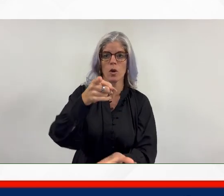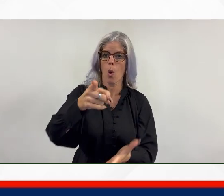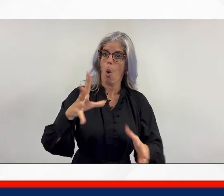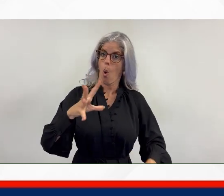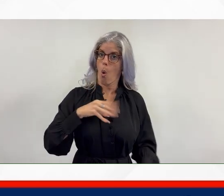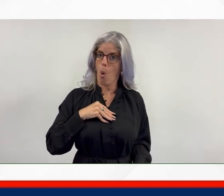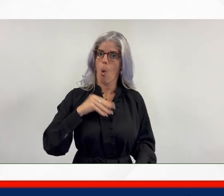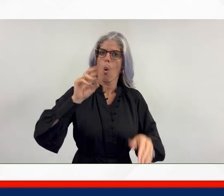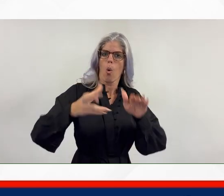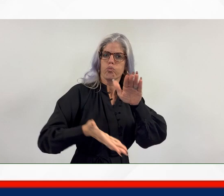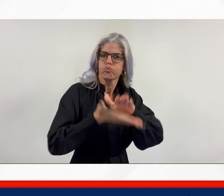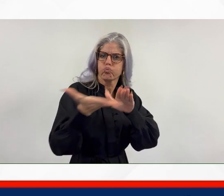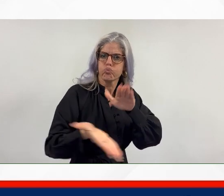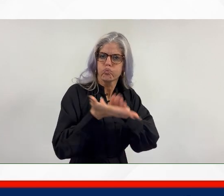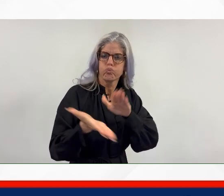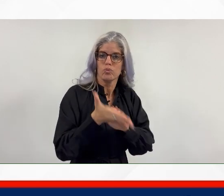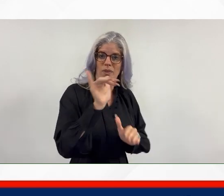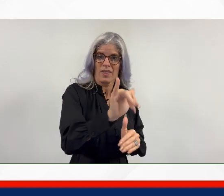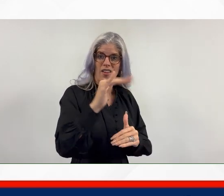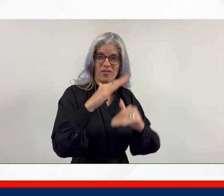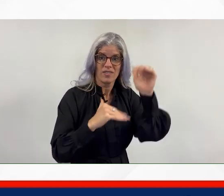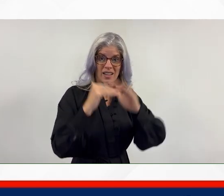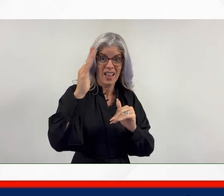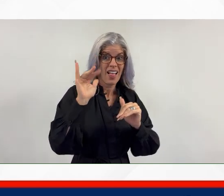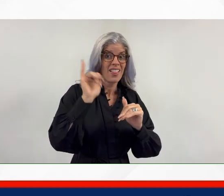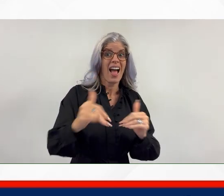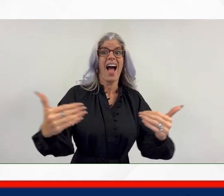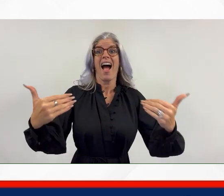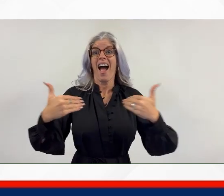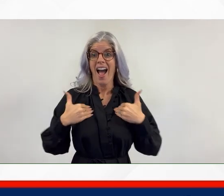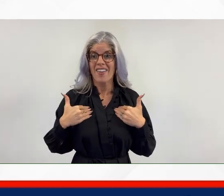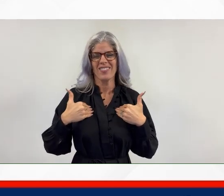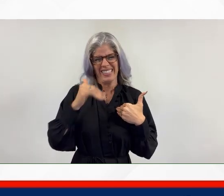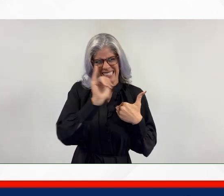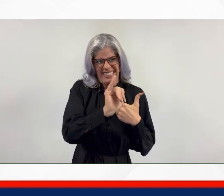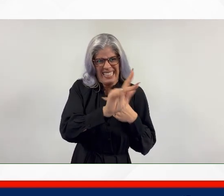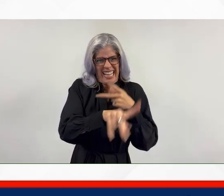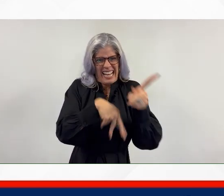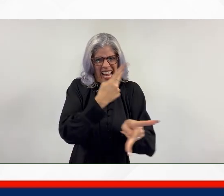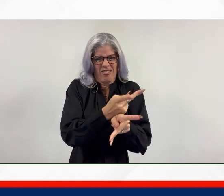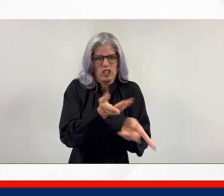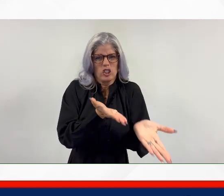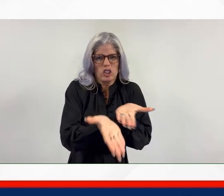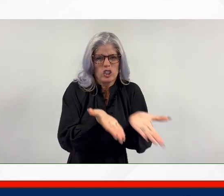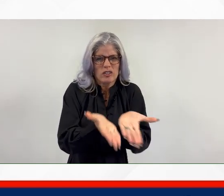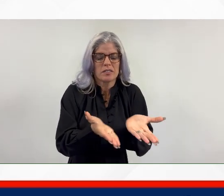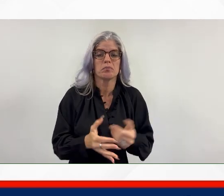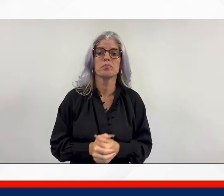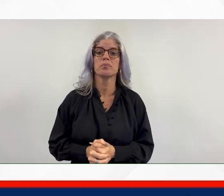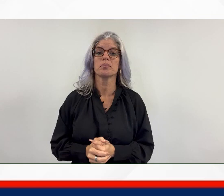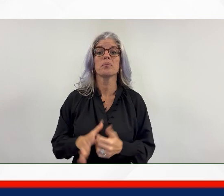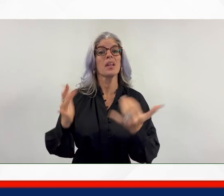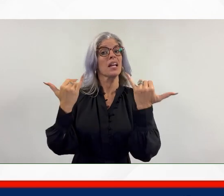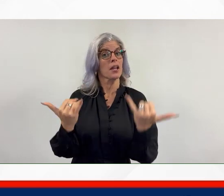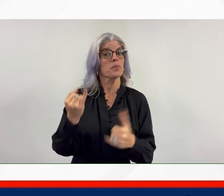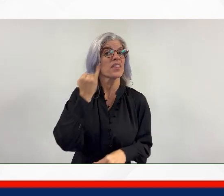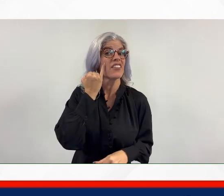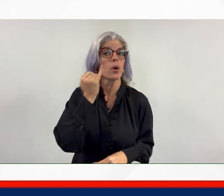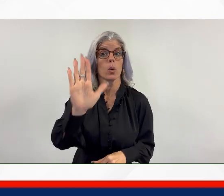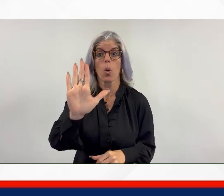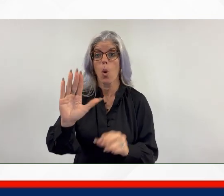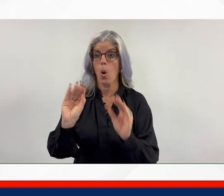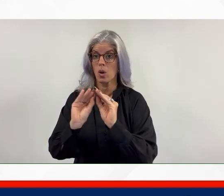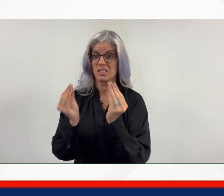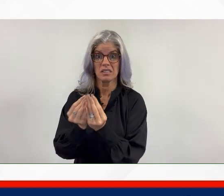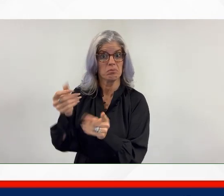of association, bylaws, or other documents indicating that it is an organized entity and a certification that it is compliant with Internal